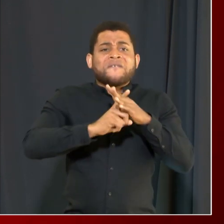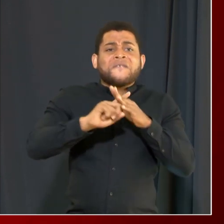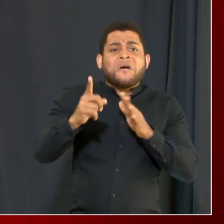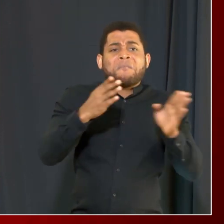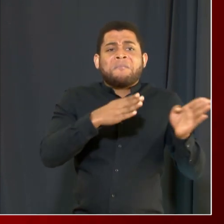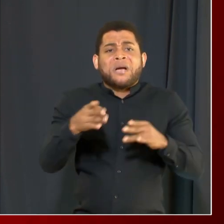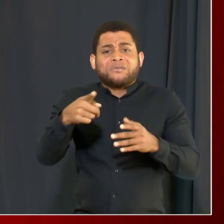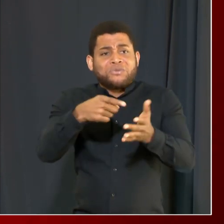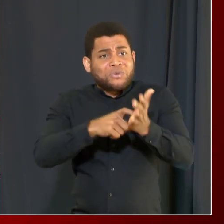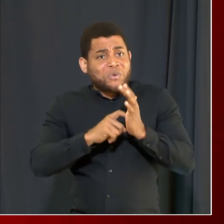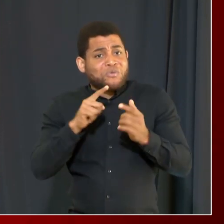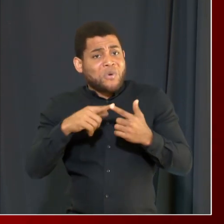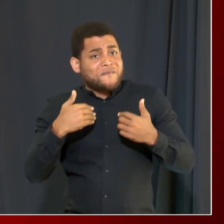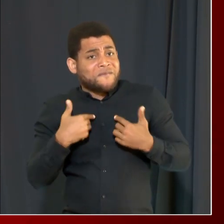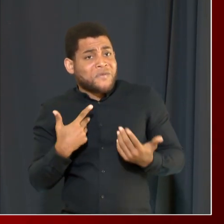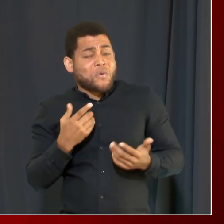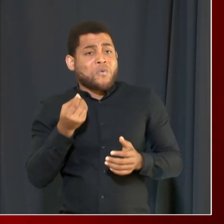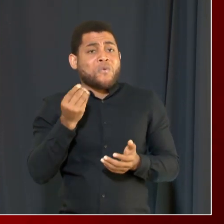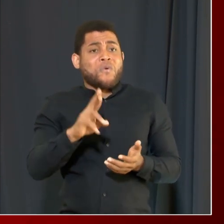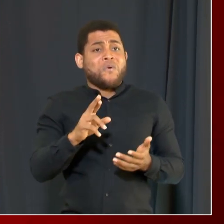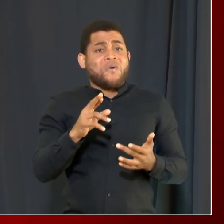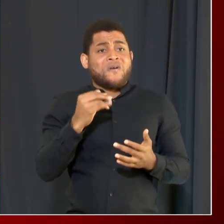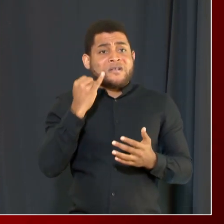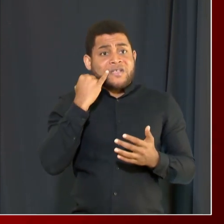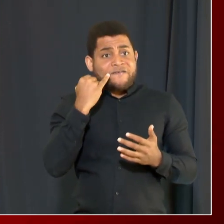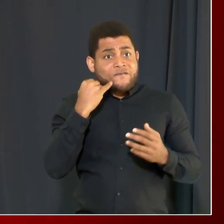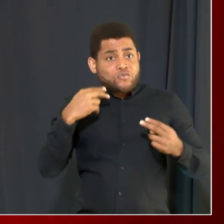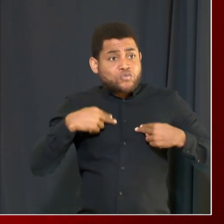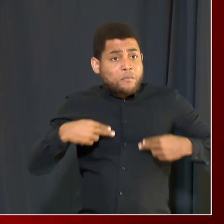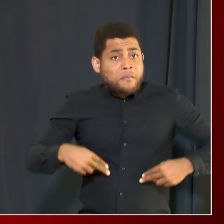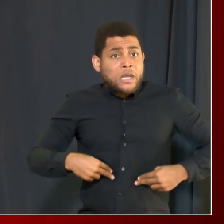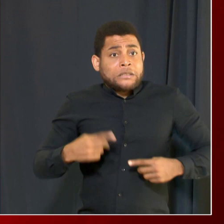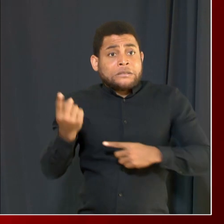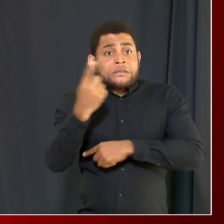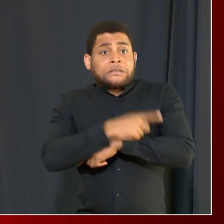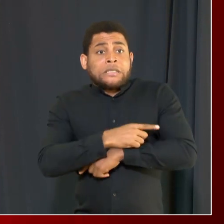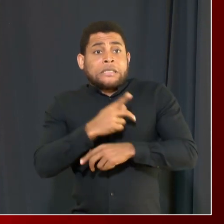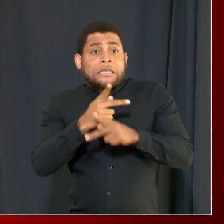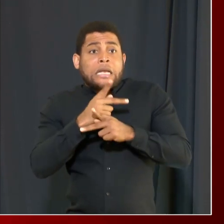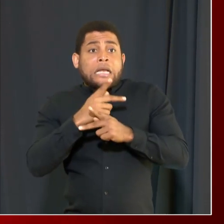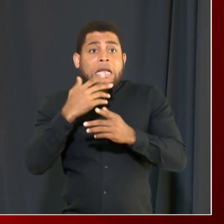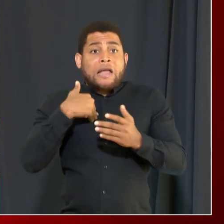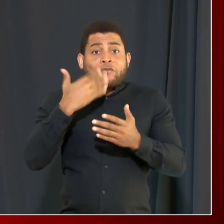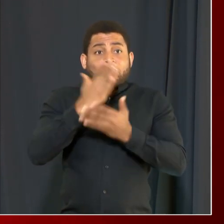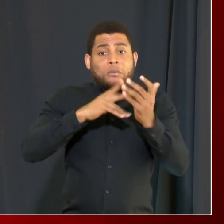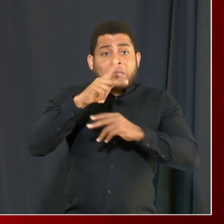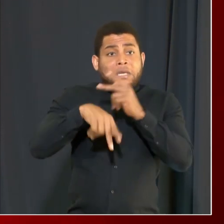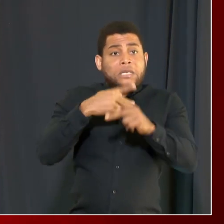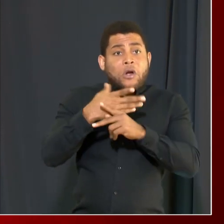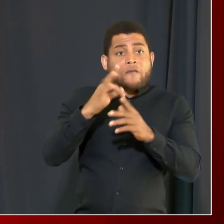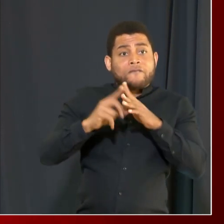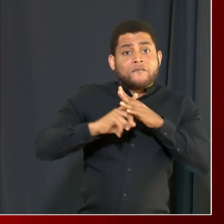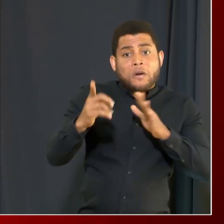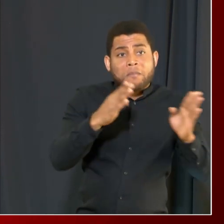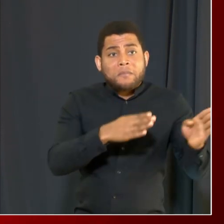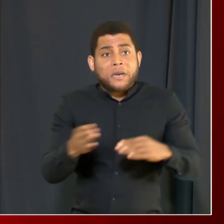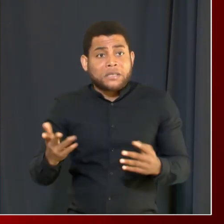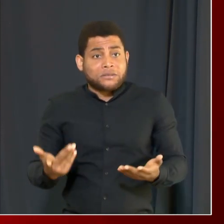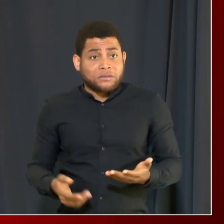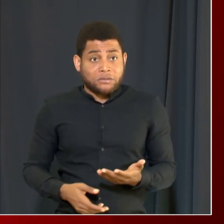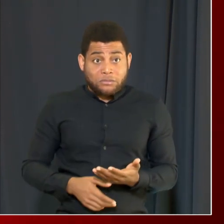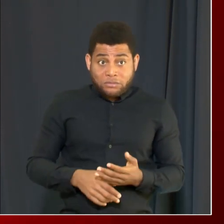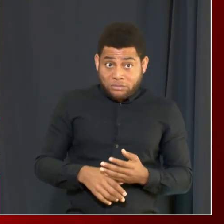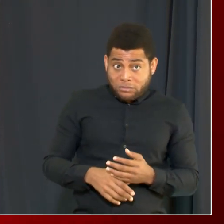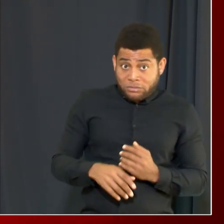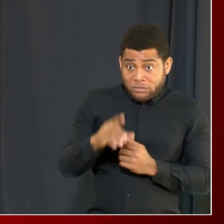to have, like a human daycare center. I assume would be required to have some kind of evacuation plan. Is there any kind of